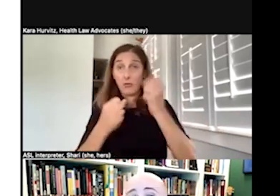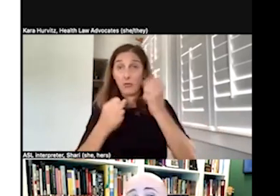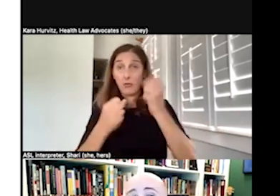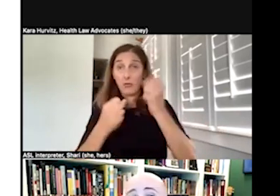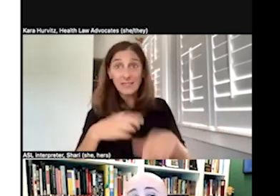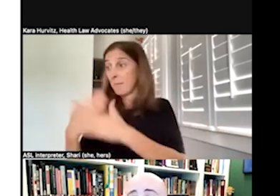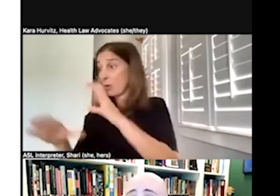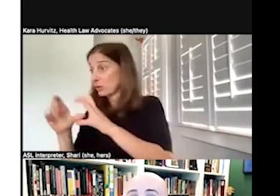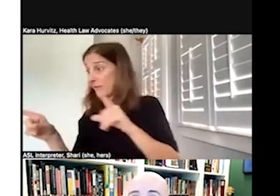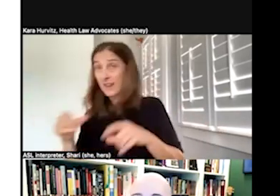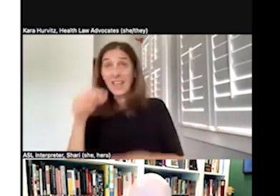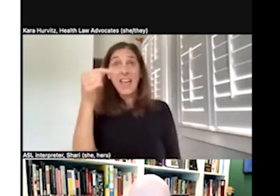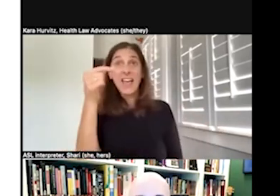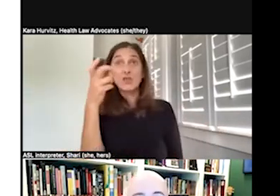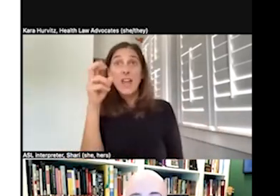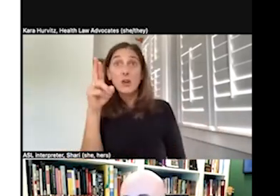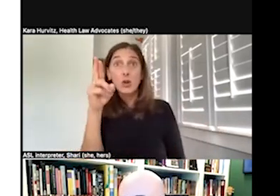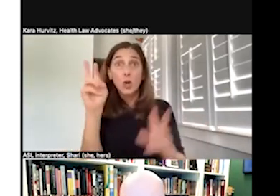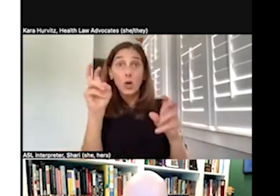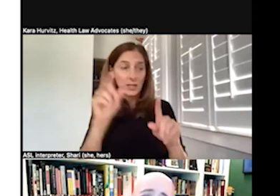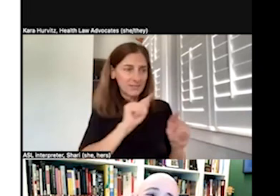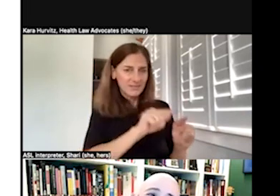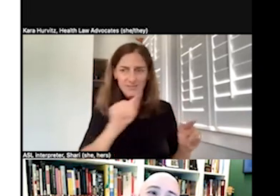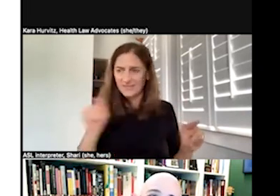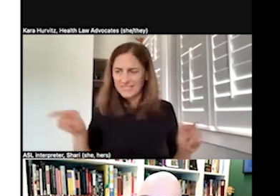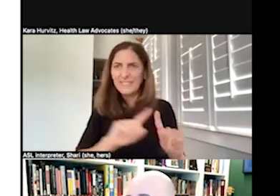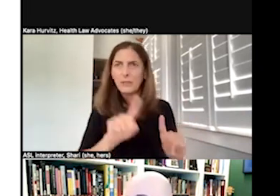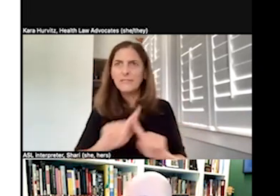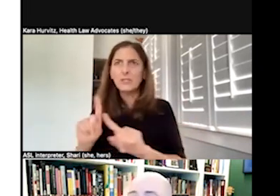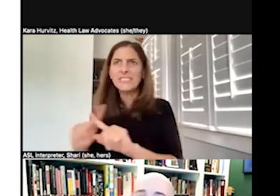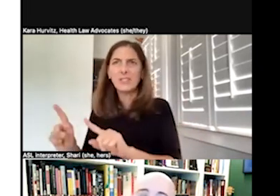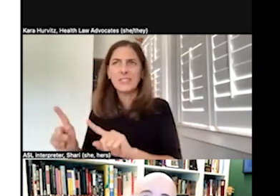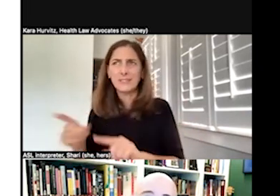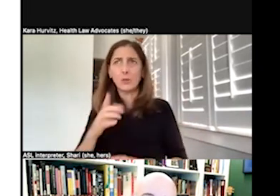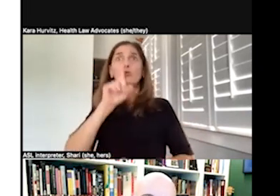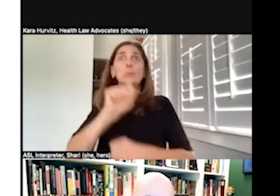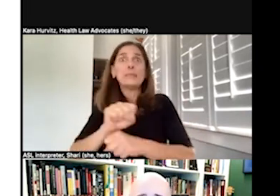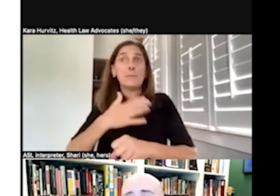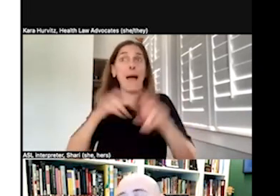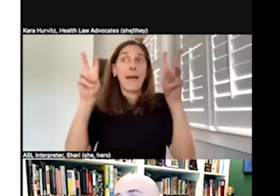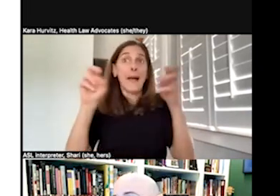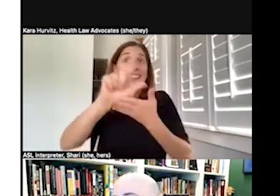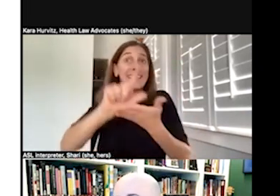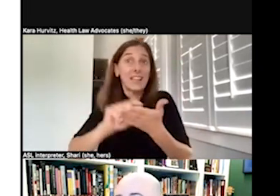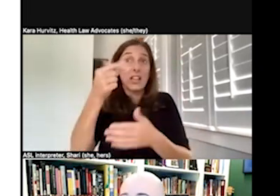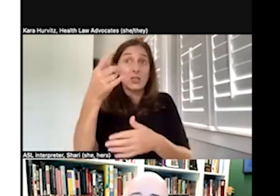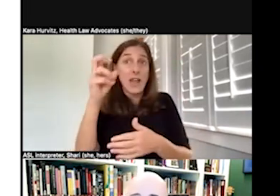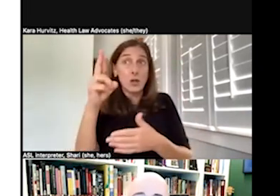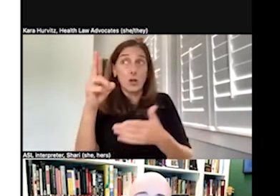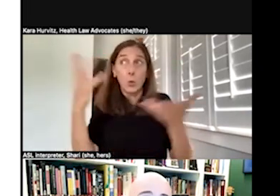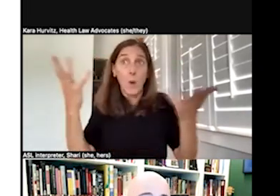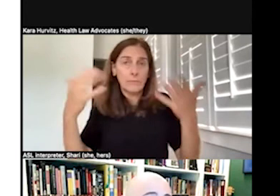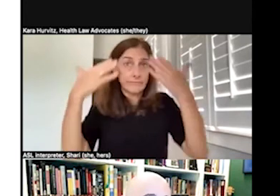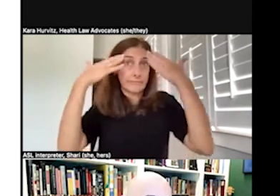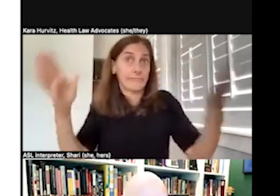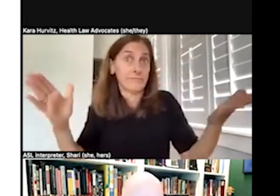my legal gender? I have no idea, because it really doesn't exist in any kind of uniform way. And you can have